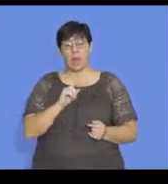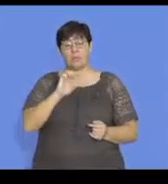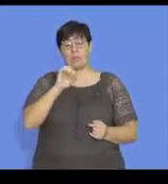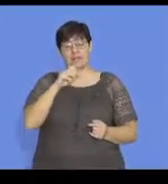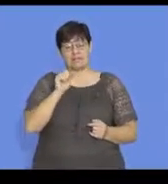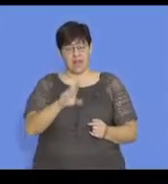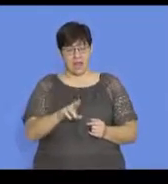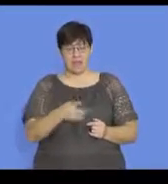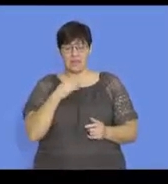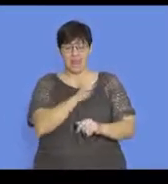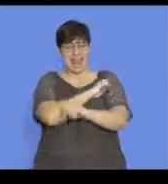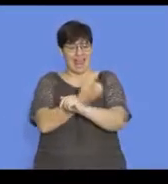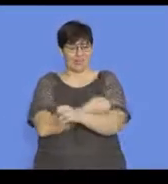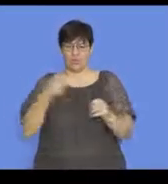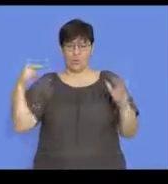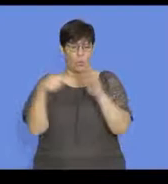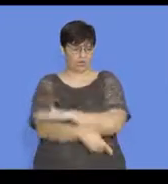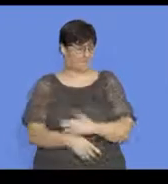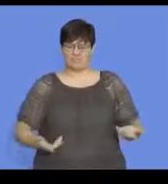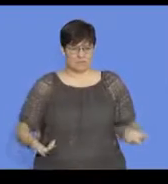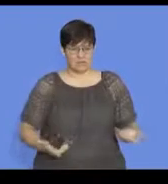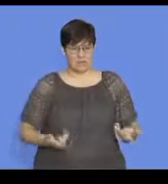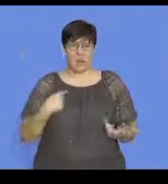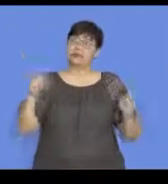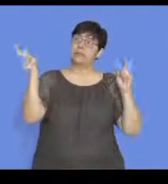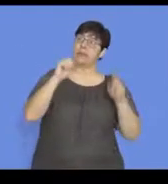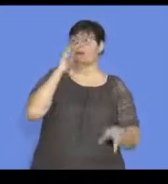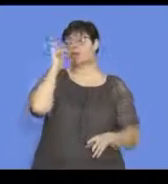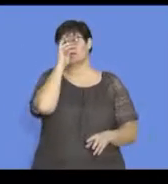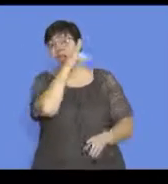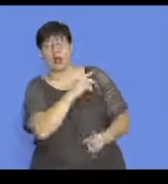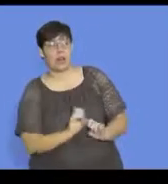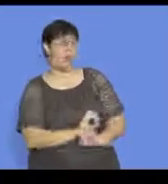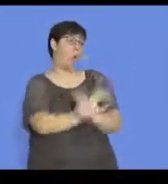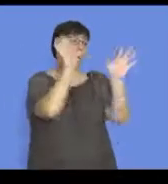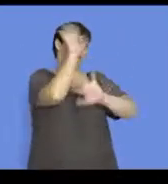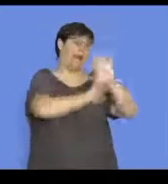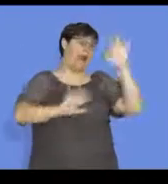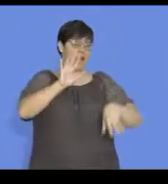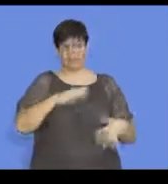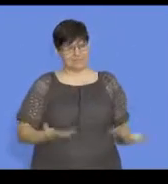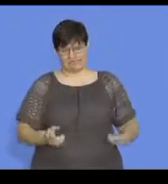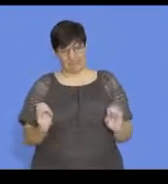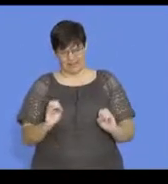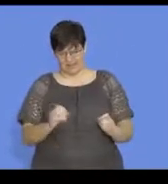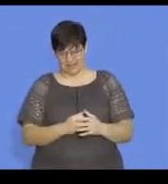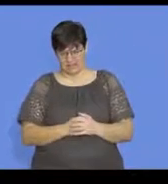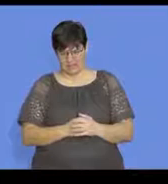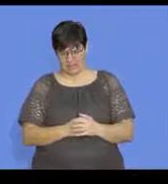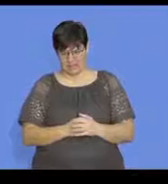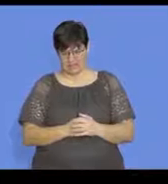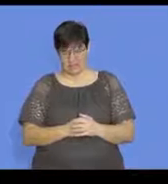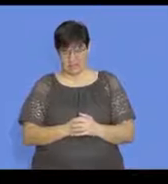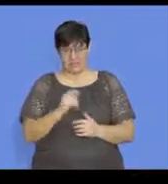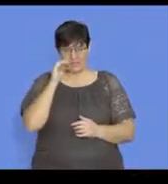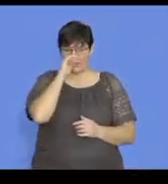our energy on having a special smell or giving them some kind of reward? So there's no scent or nectar.